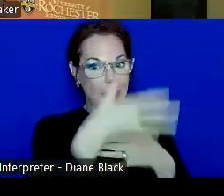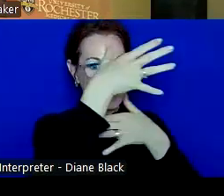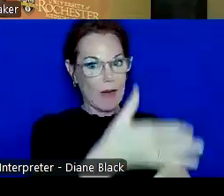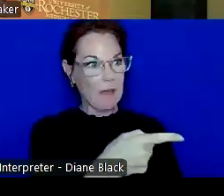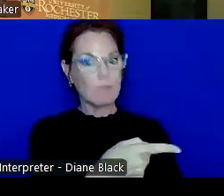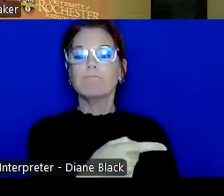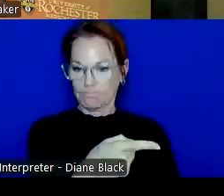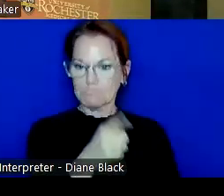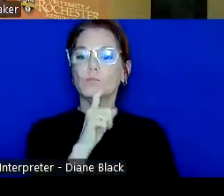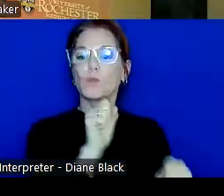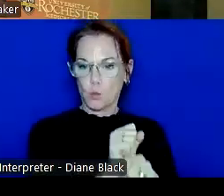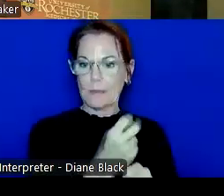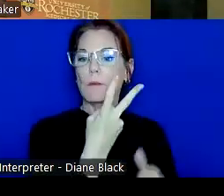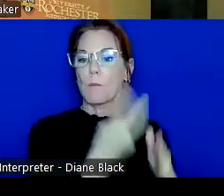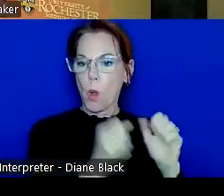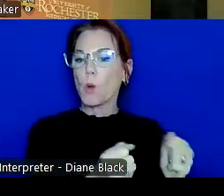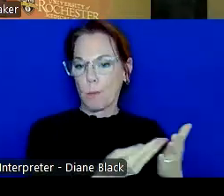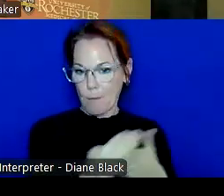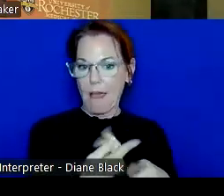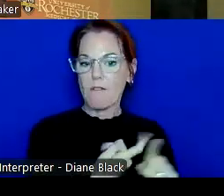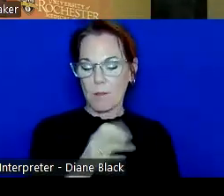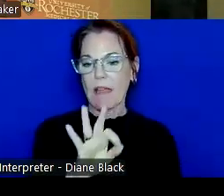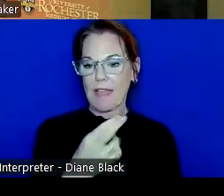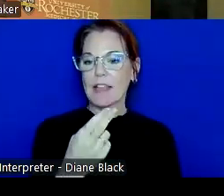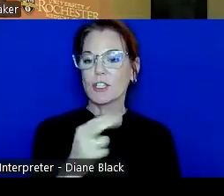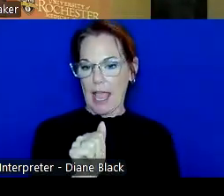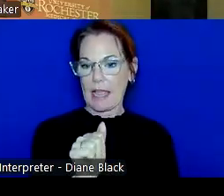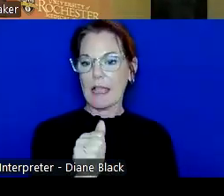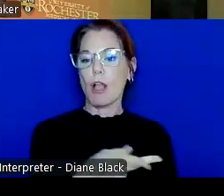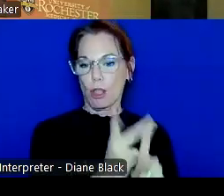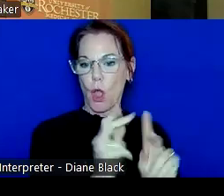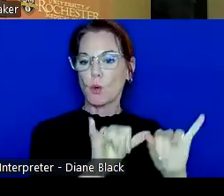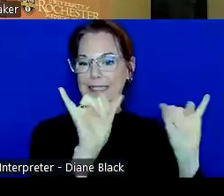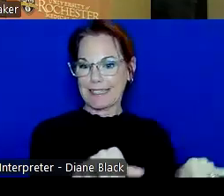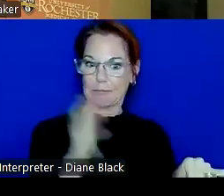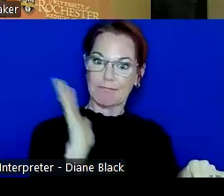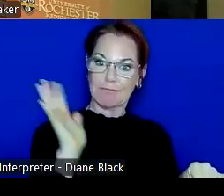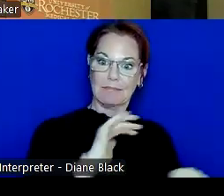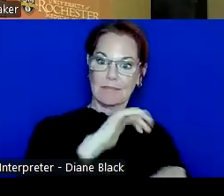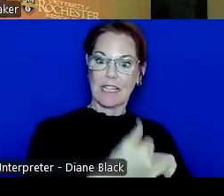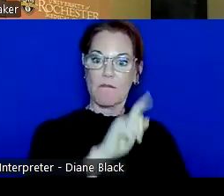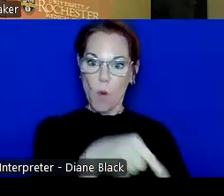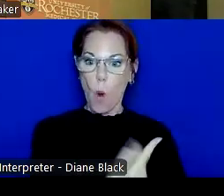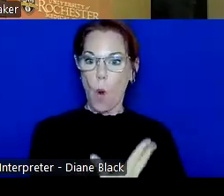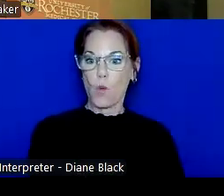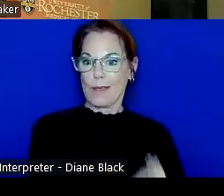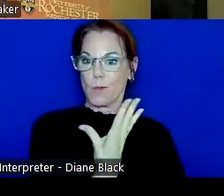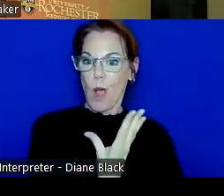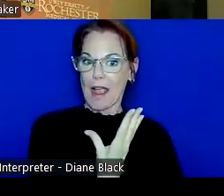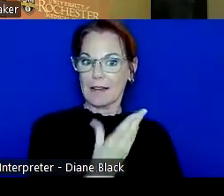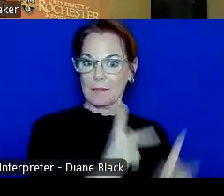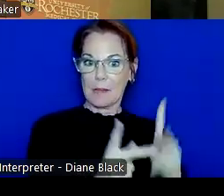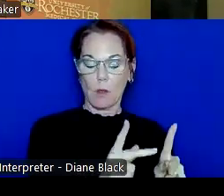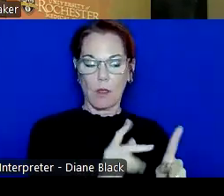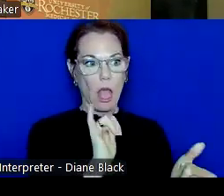purchase homes through the FHA loan system that was for only white people. That generated our generational wealth. That's part of my